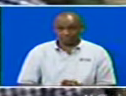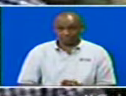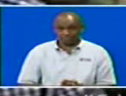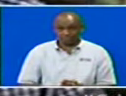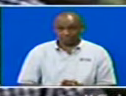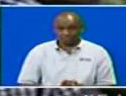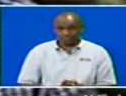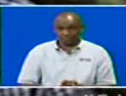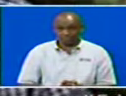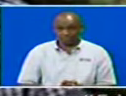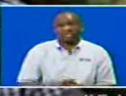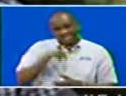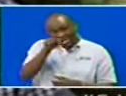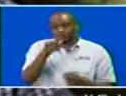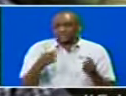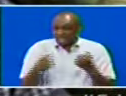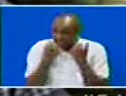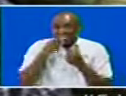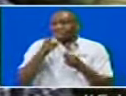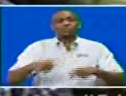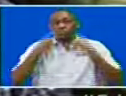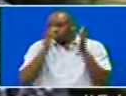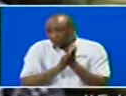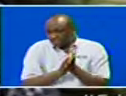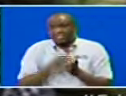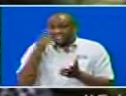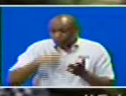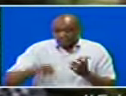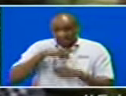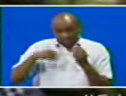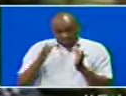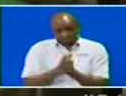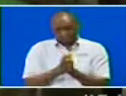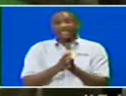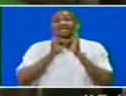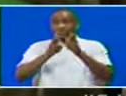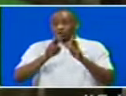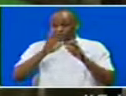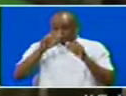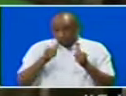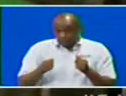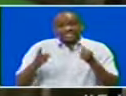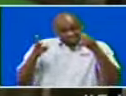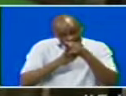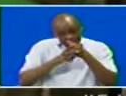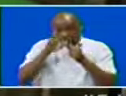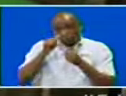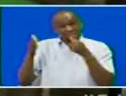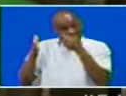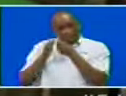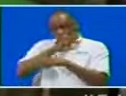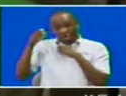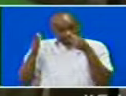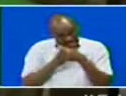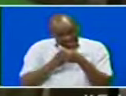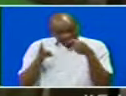issue. The bone of contention, apparently surrounding provisional results coming from 7 out of the 9